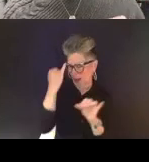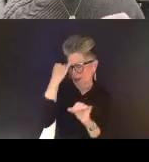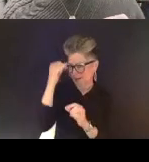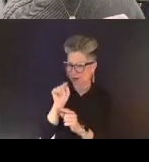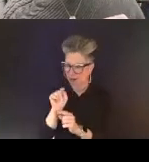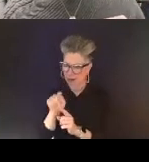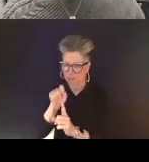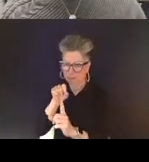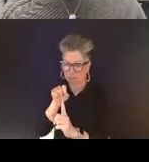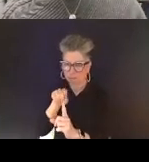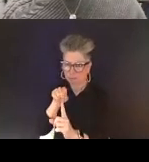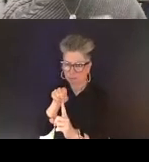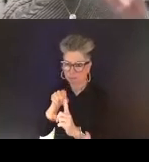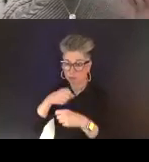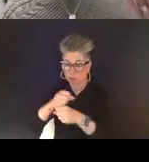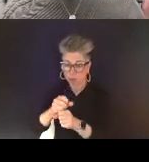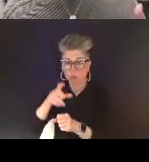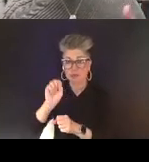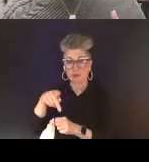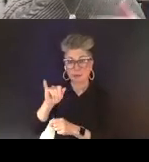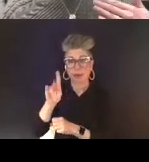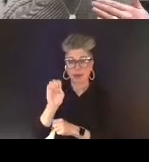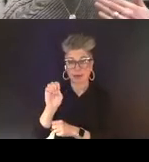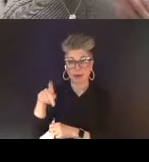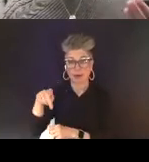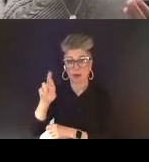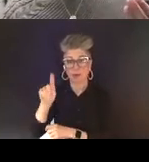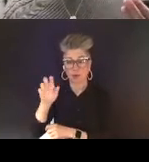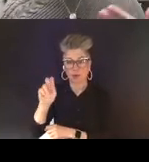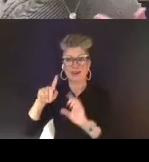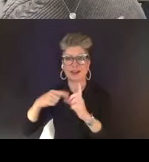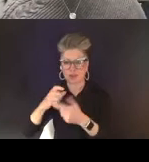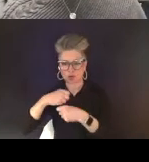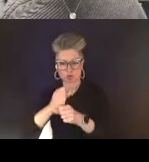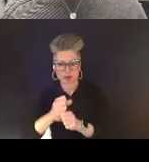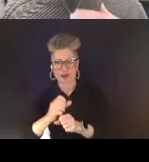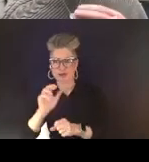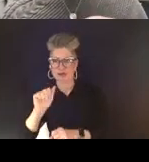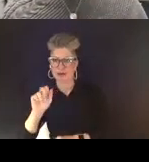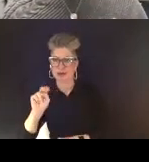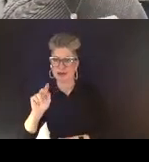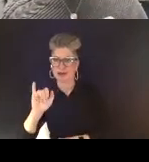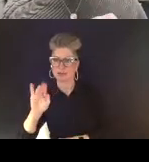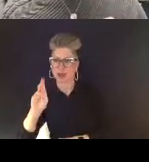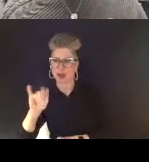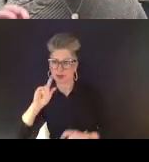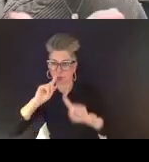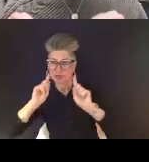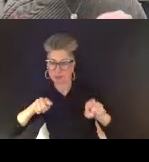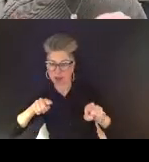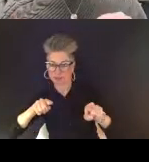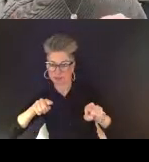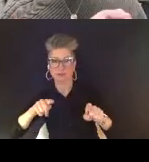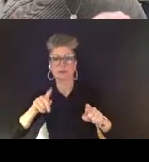that spike protein and then create an antibody response. The difference is that it